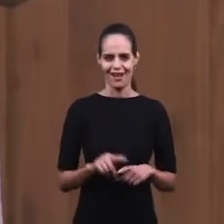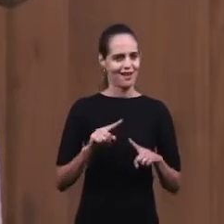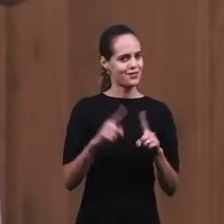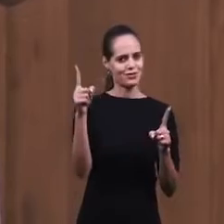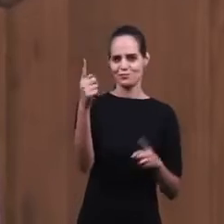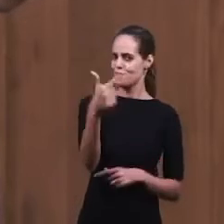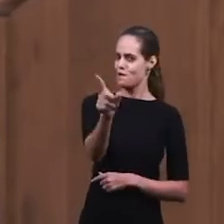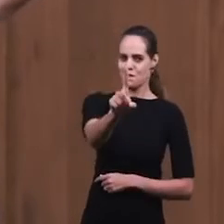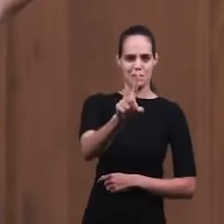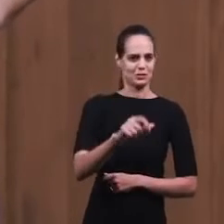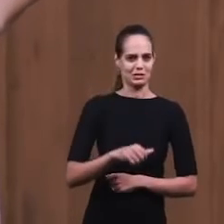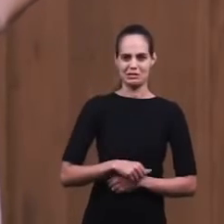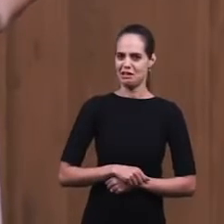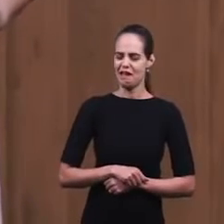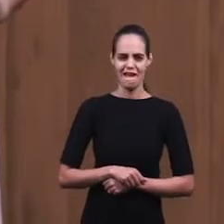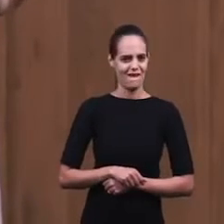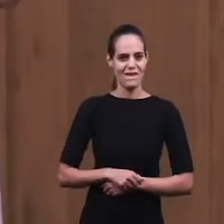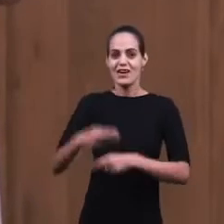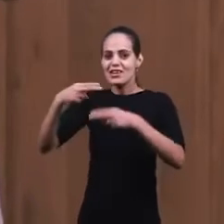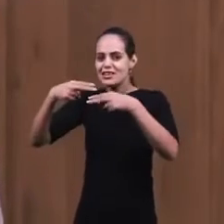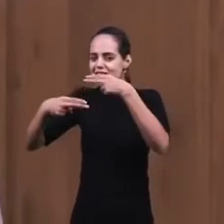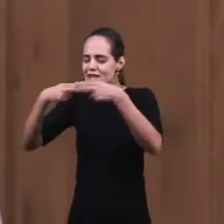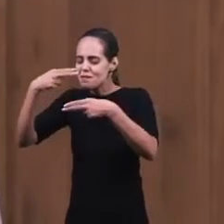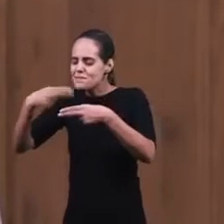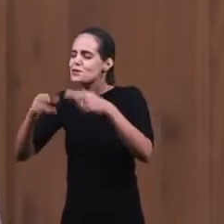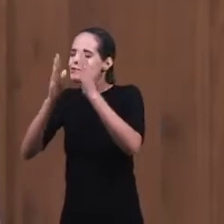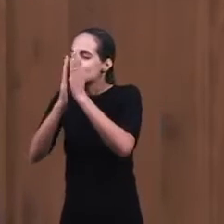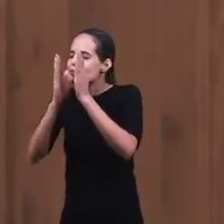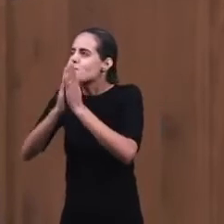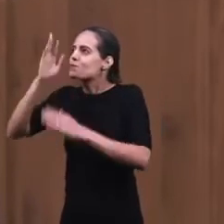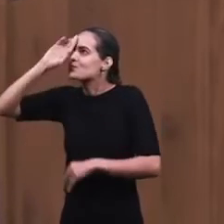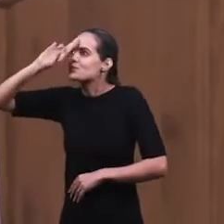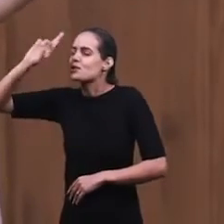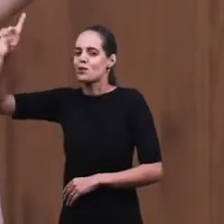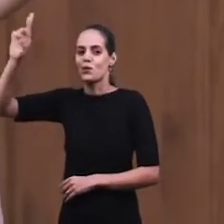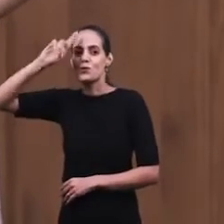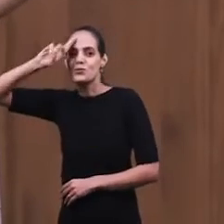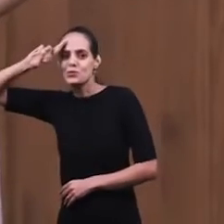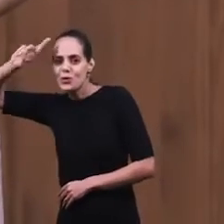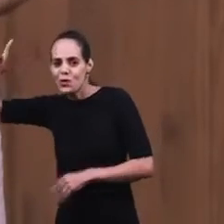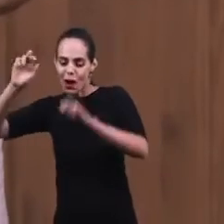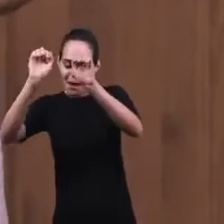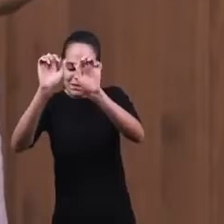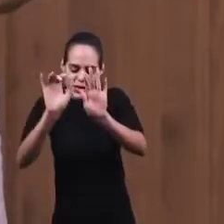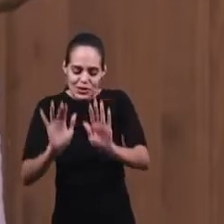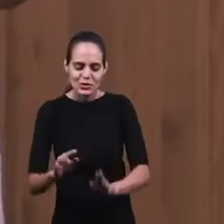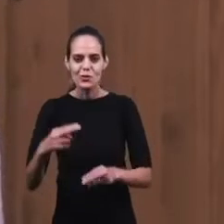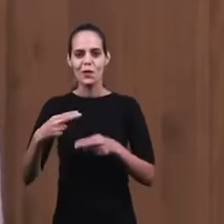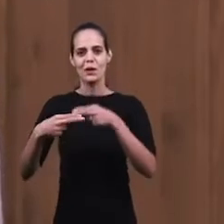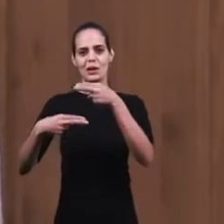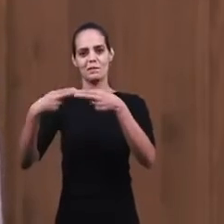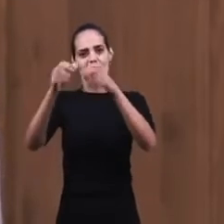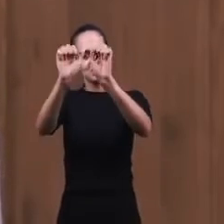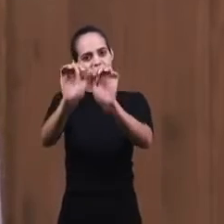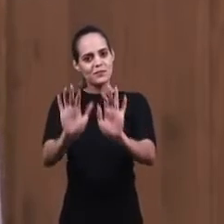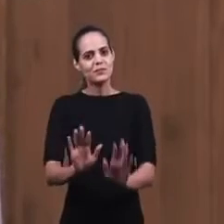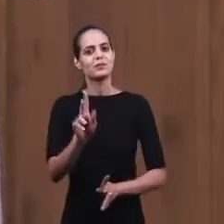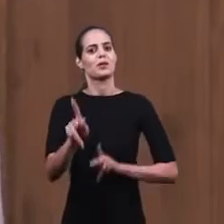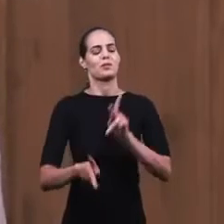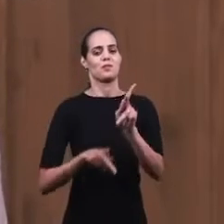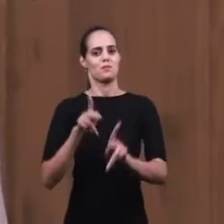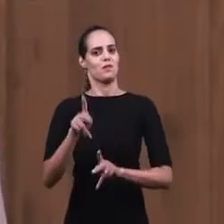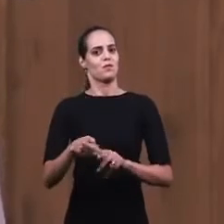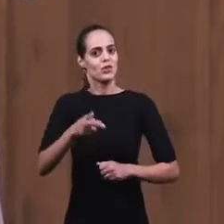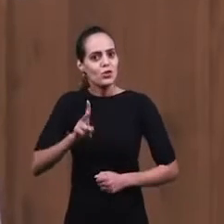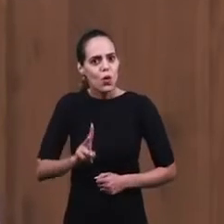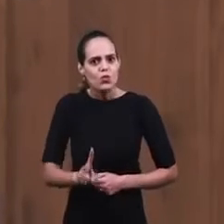and God honored Nehemiah's life and the life of the people, and the restoration continued. And the walls were raised